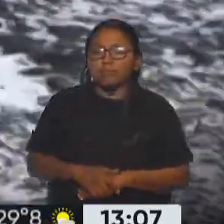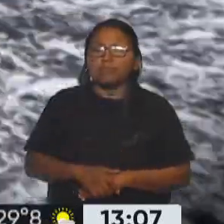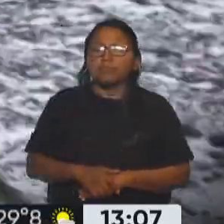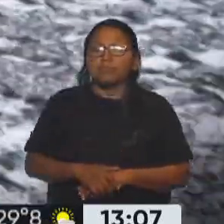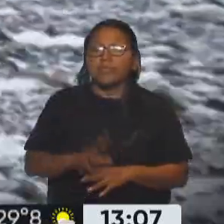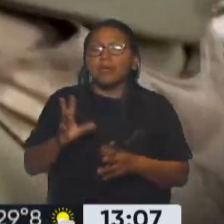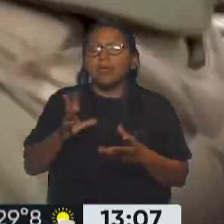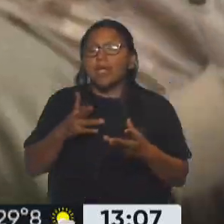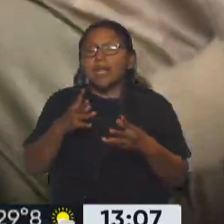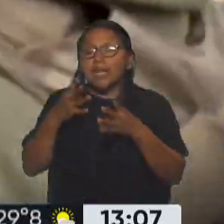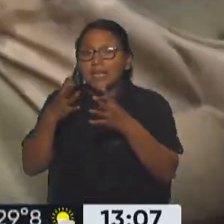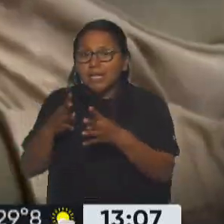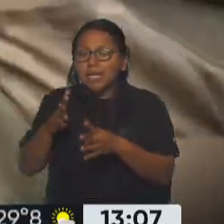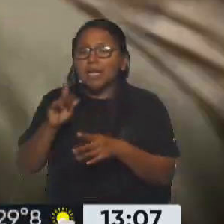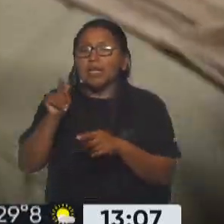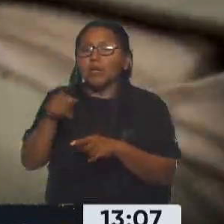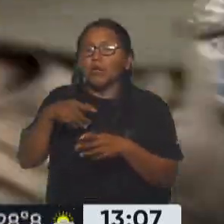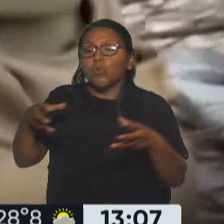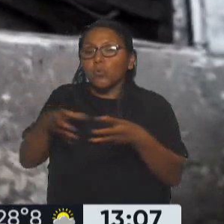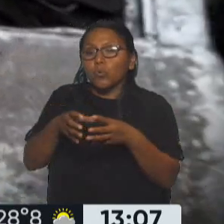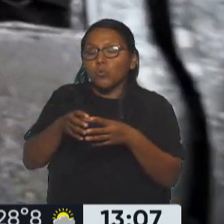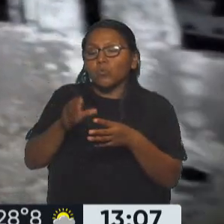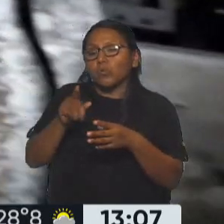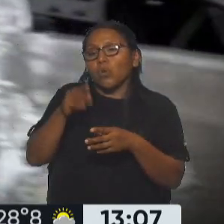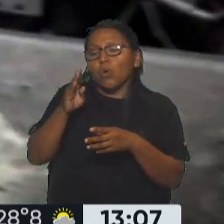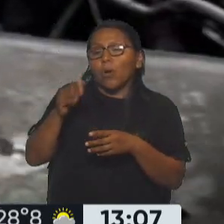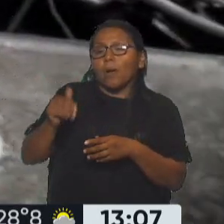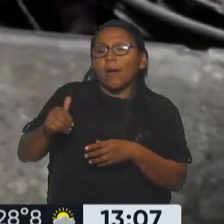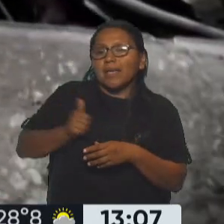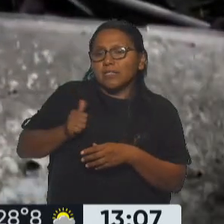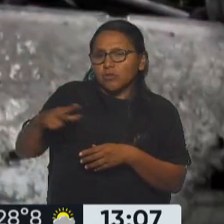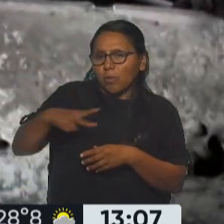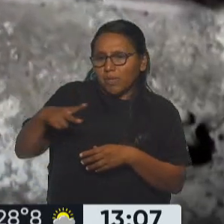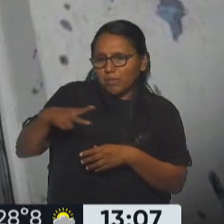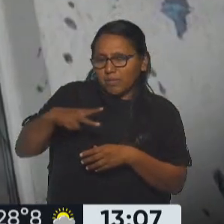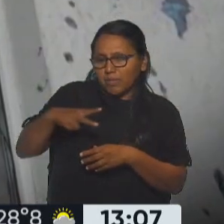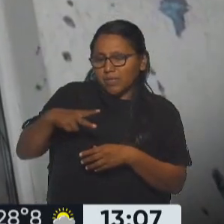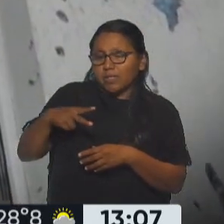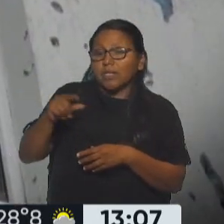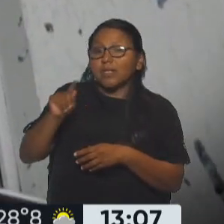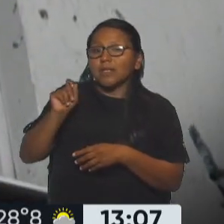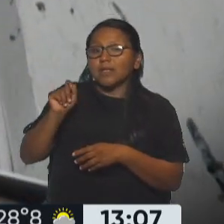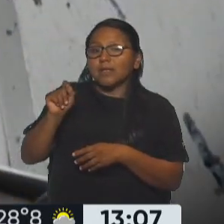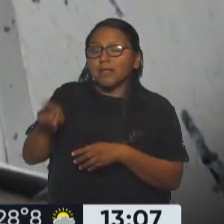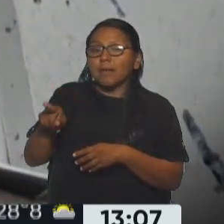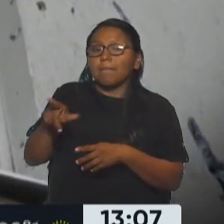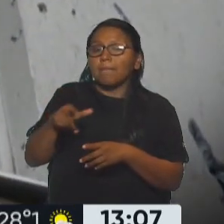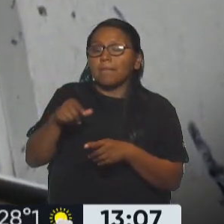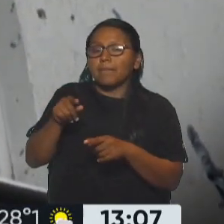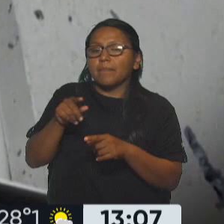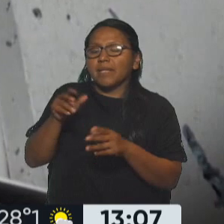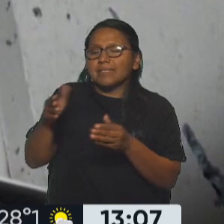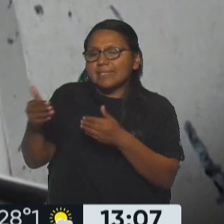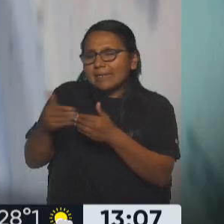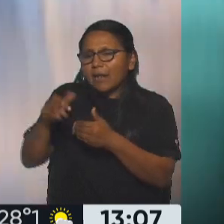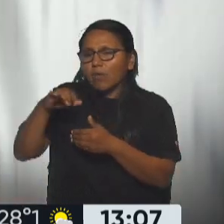ofensivas principales del Donbass en el grupo Wagner, el ejército privado del oligarca Yevgeny Prigozhin, cercano a Putin.